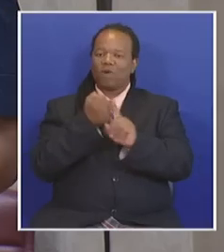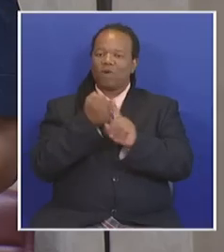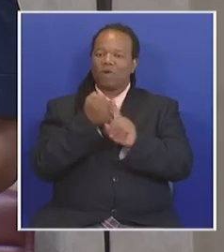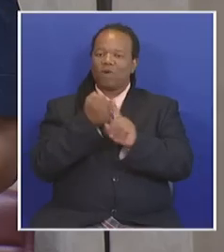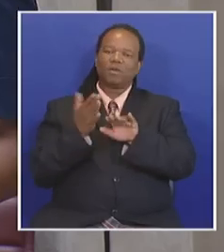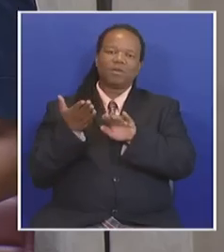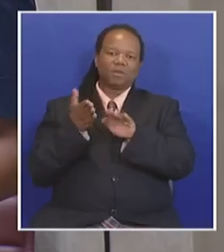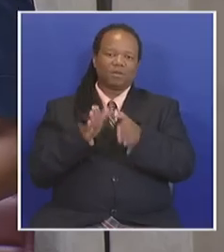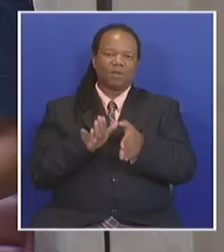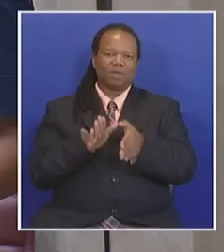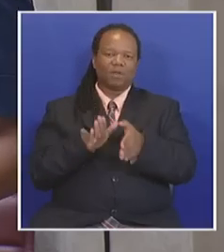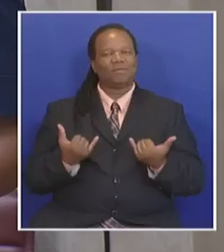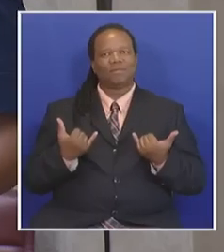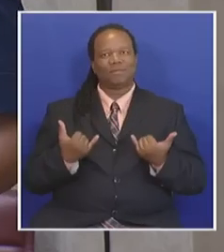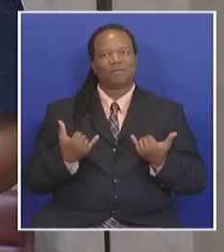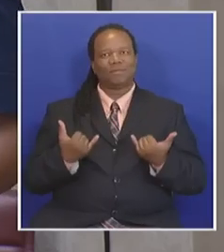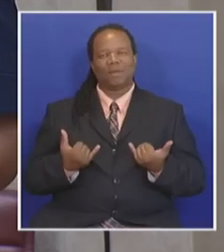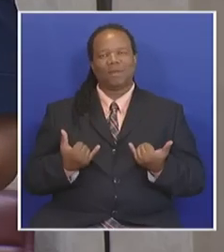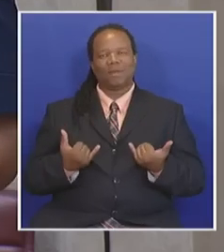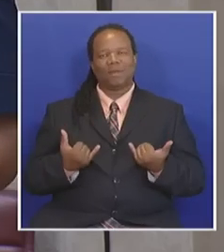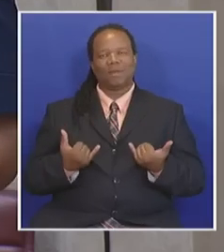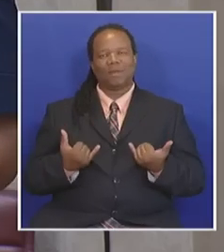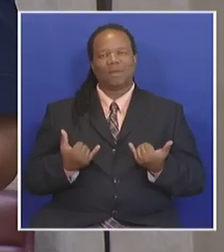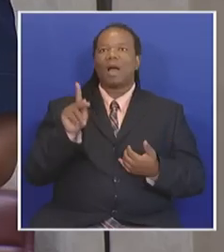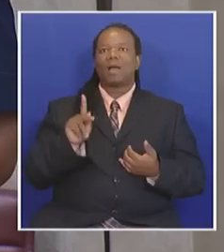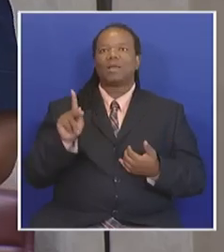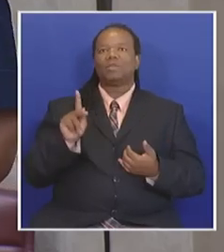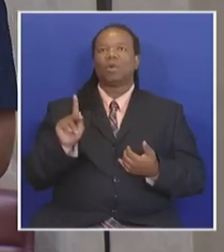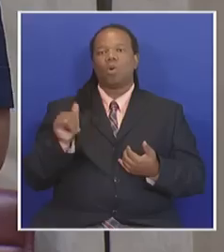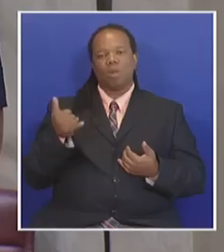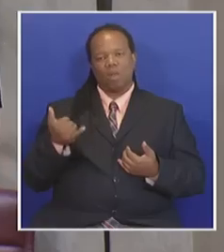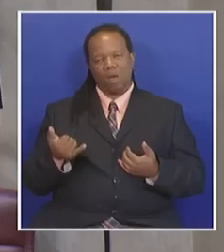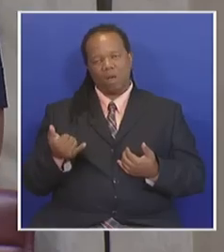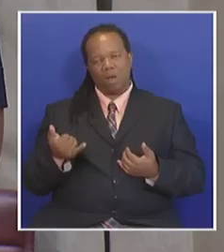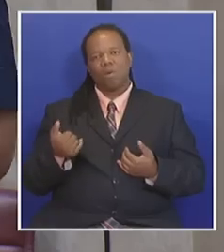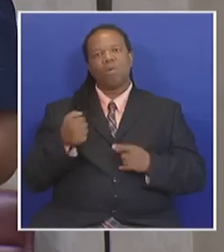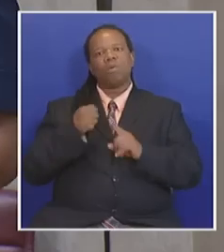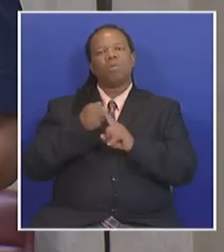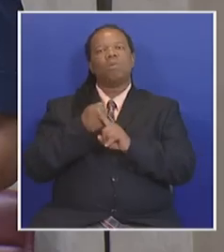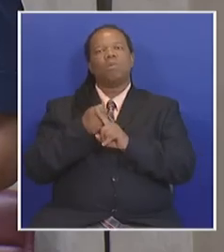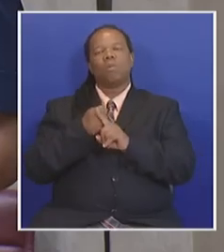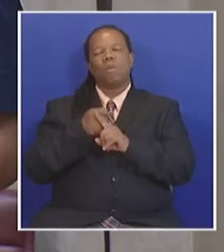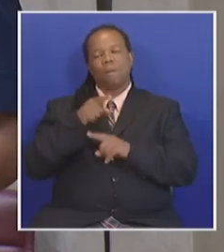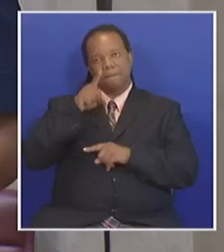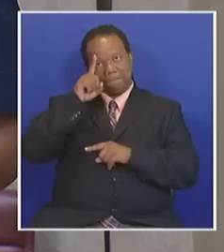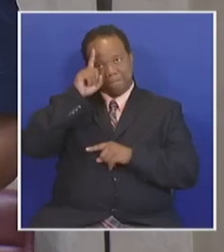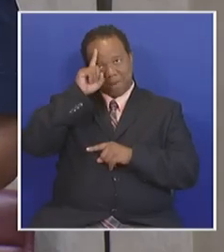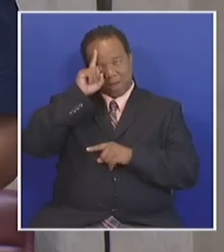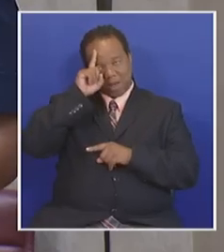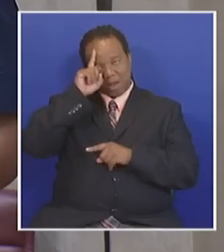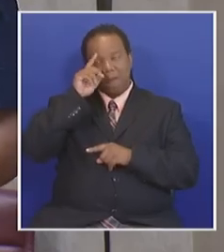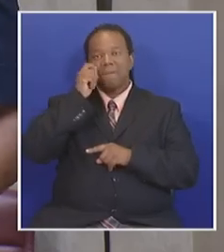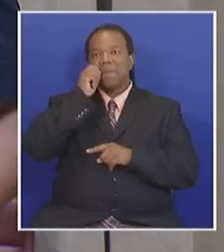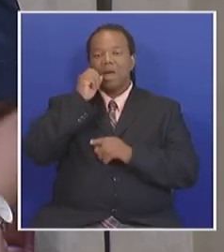lives. Today, we have Kagiso Rabada in Proteus, when black young men used to be banished to